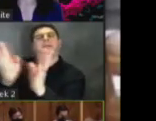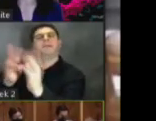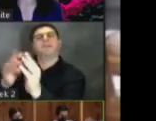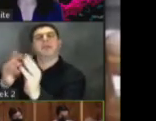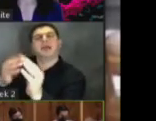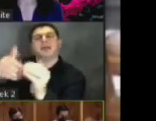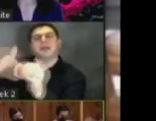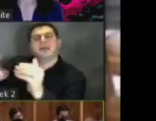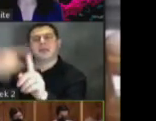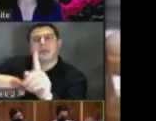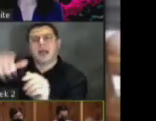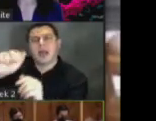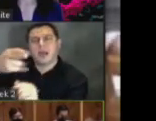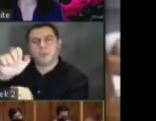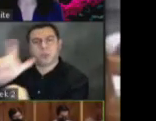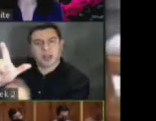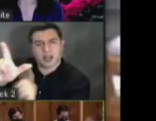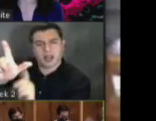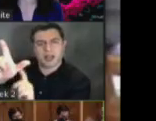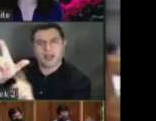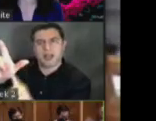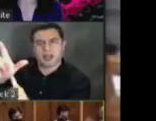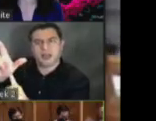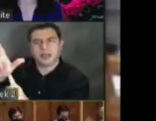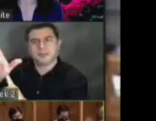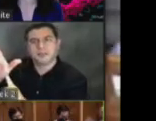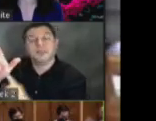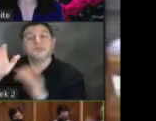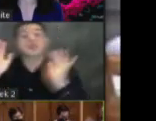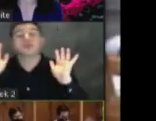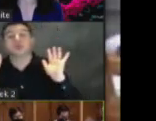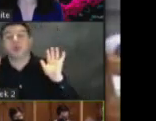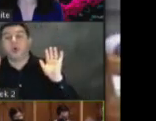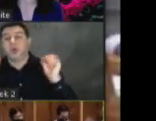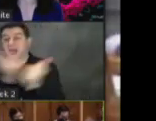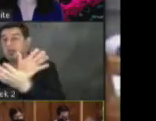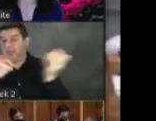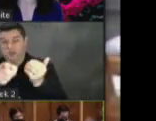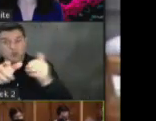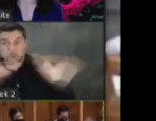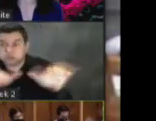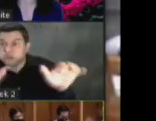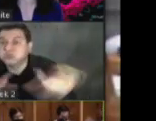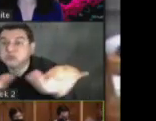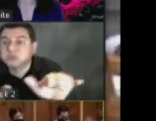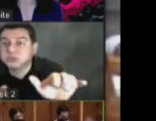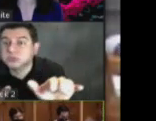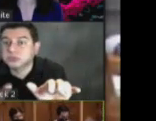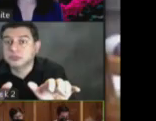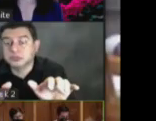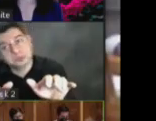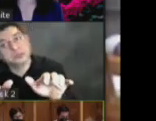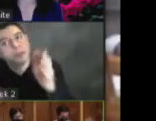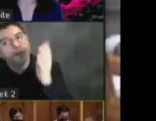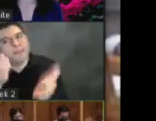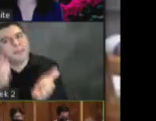the landscaping and everything else you're doing, and maybe a more direct ask of the city. I think that gives Ms. Bowie